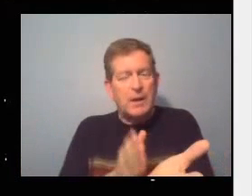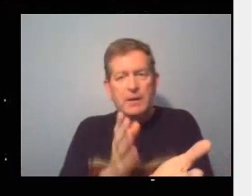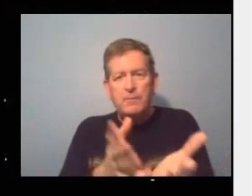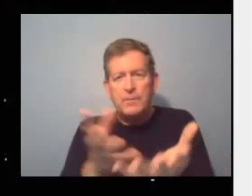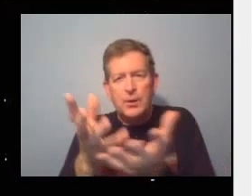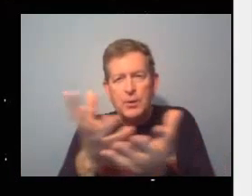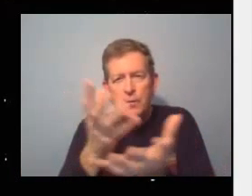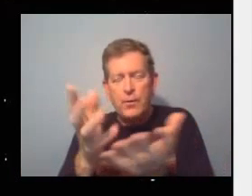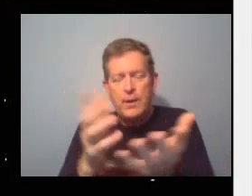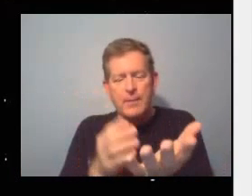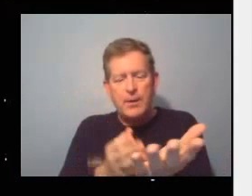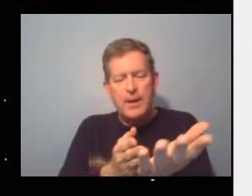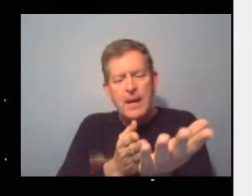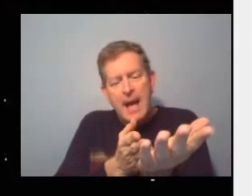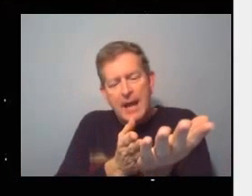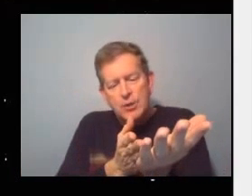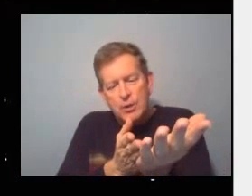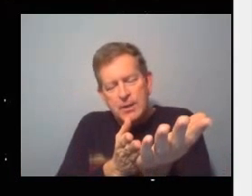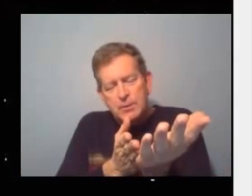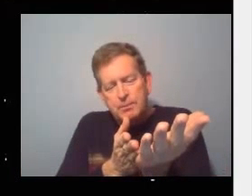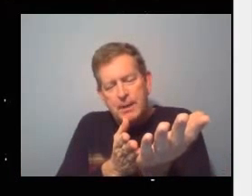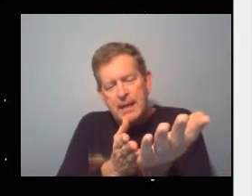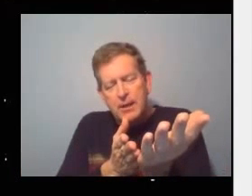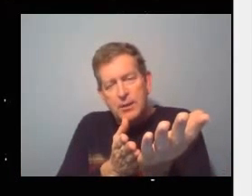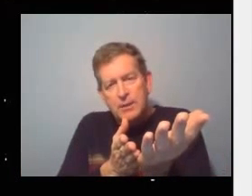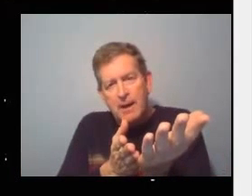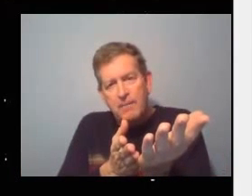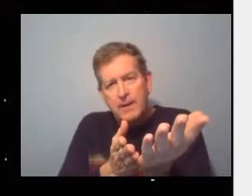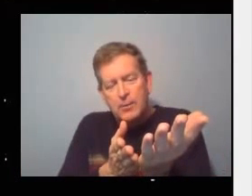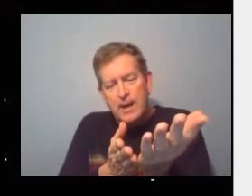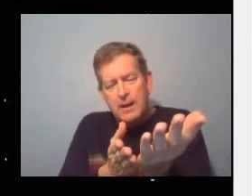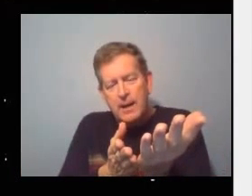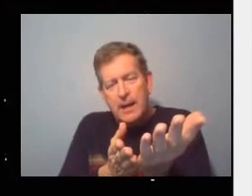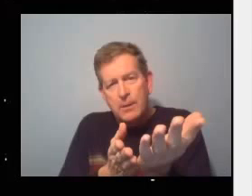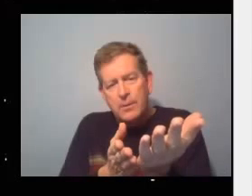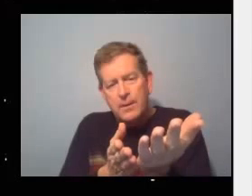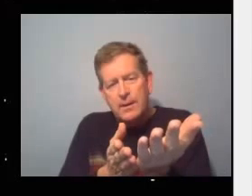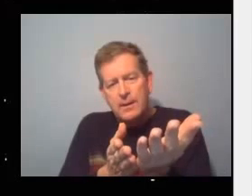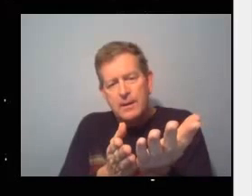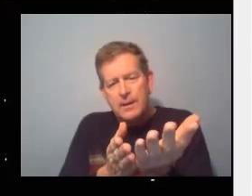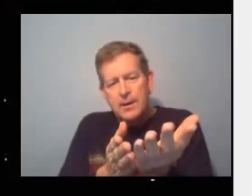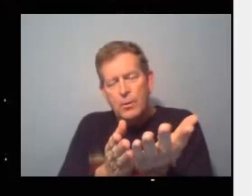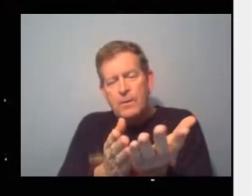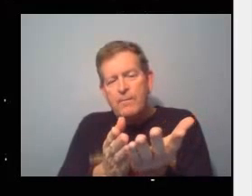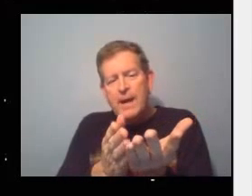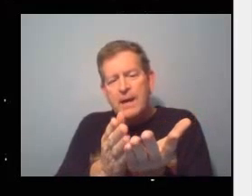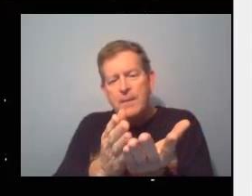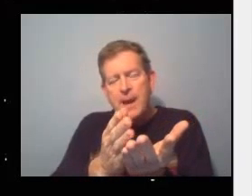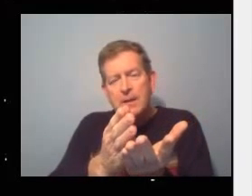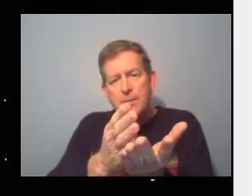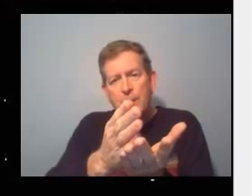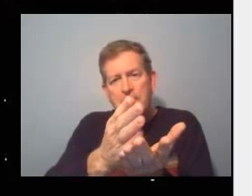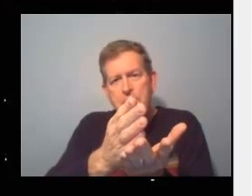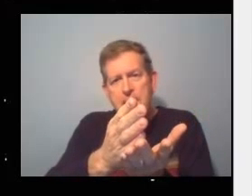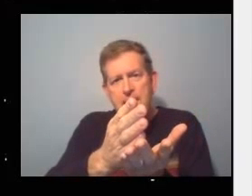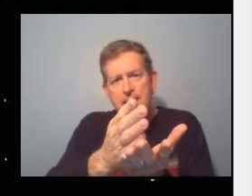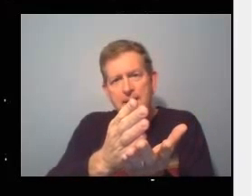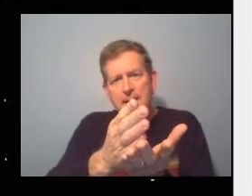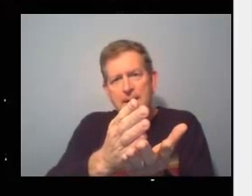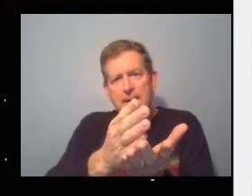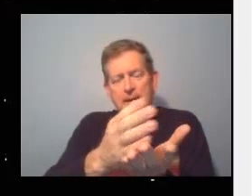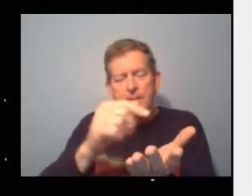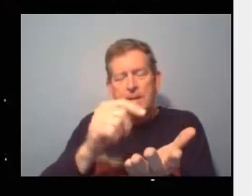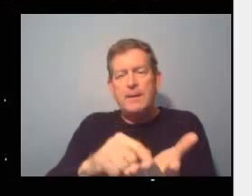and you're struggling to learn new vocabulary, as you're explaining yourself at great length, when you finally get back to point